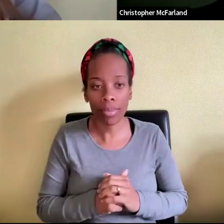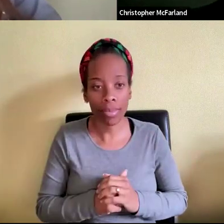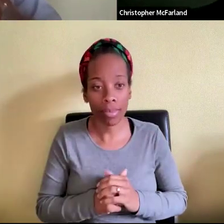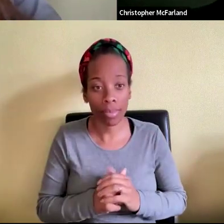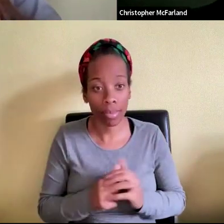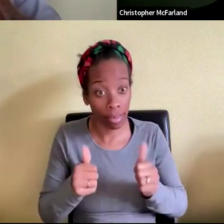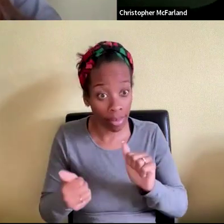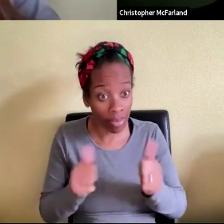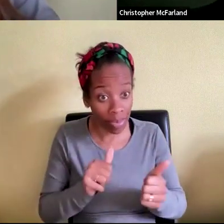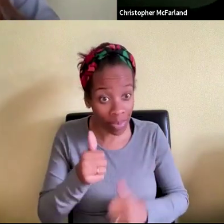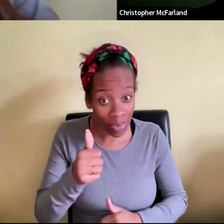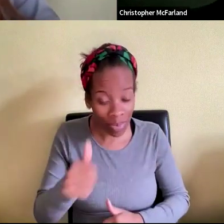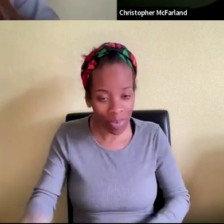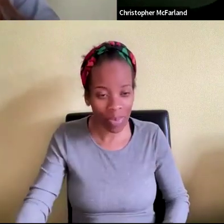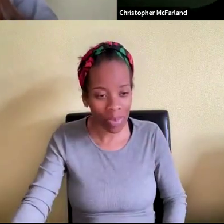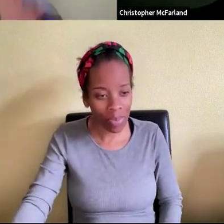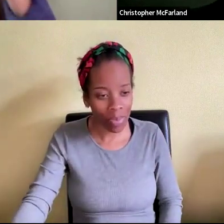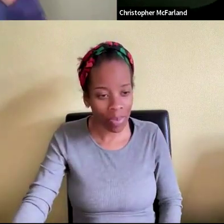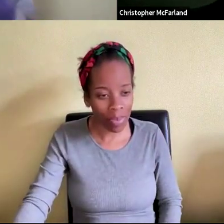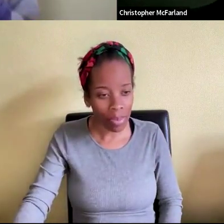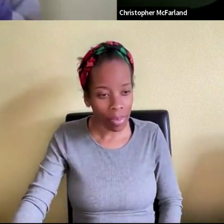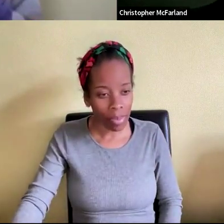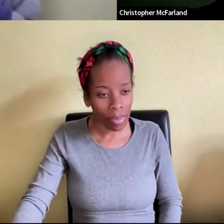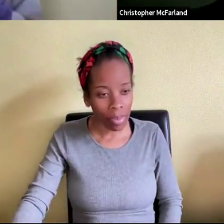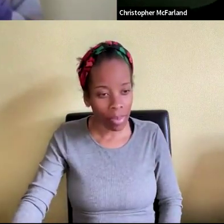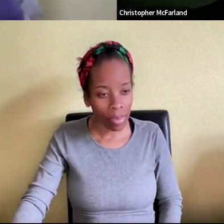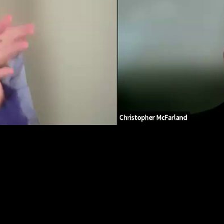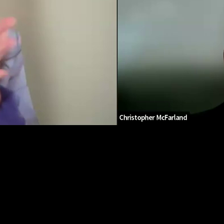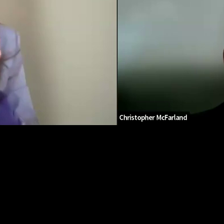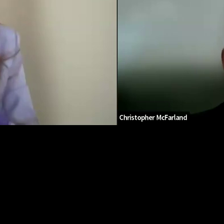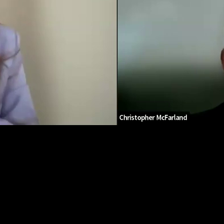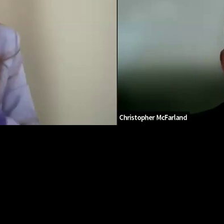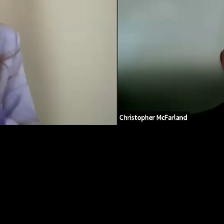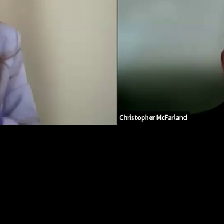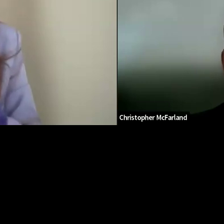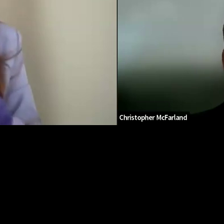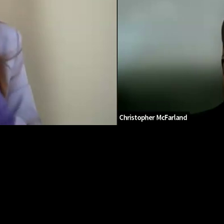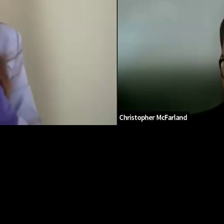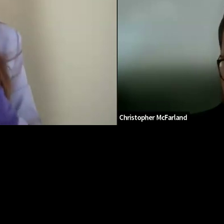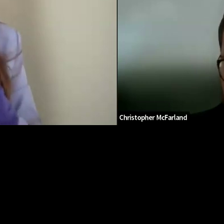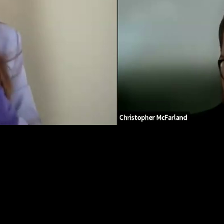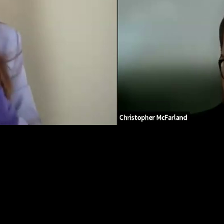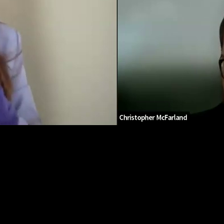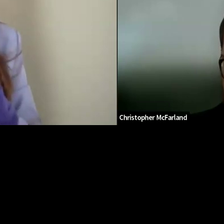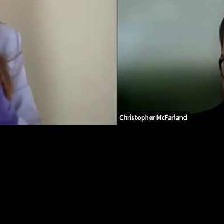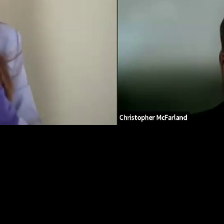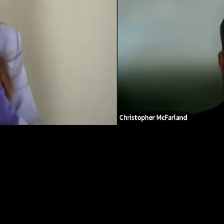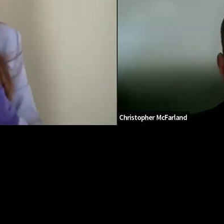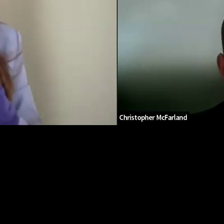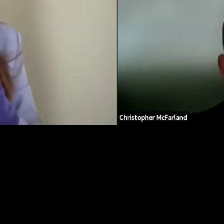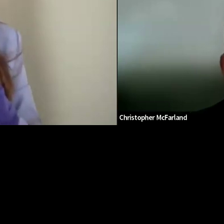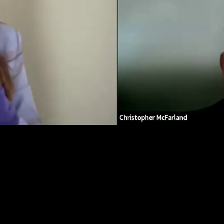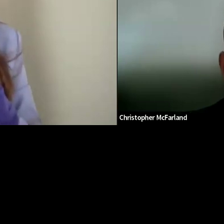your point about resulting, the indirect discrimination, the adverse impact on the individual.